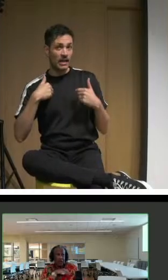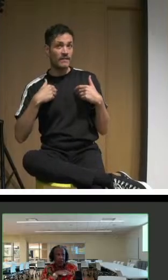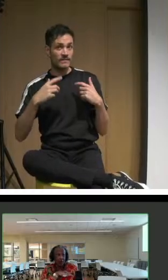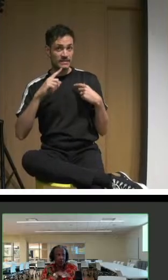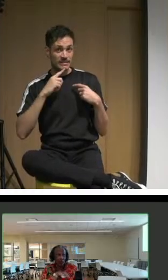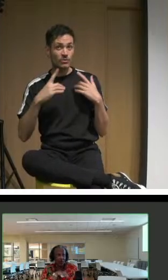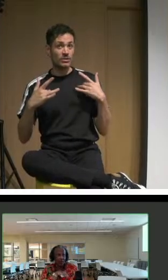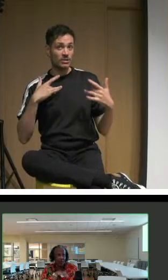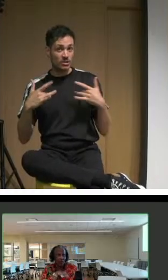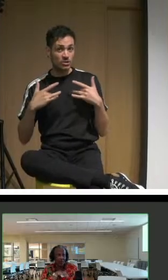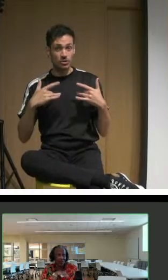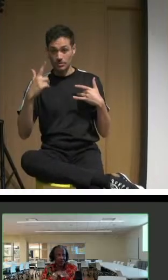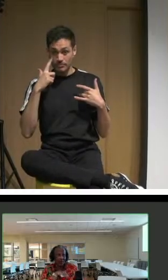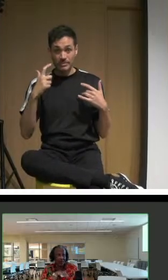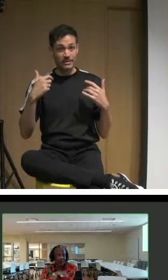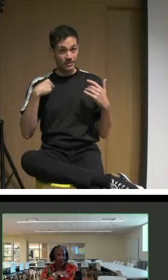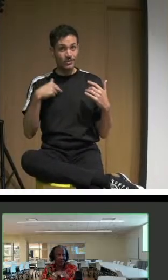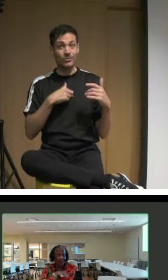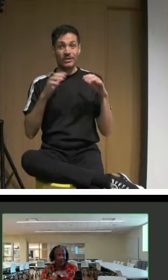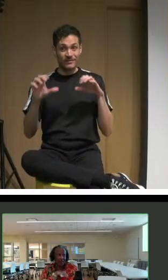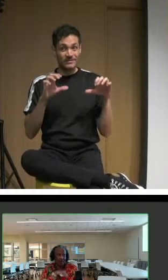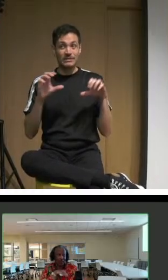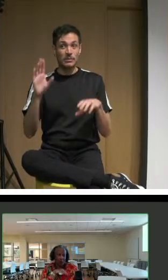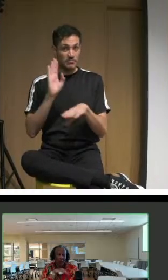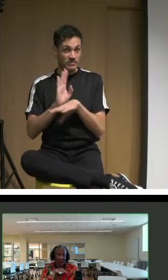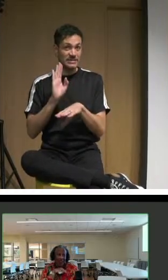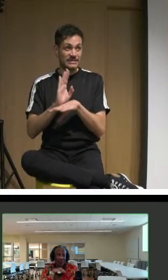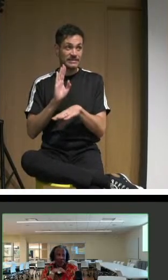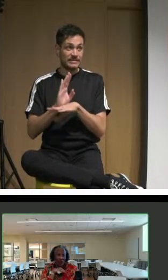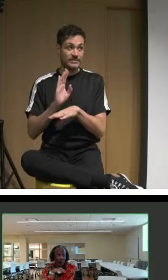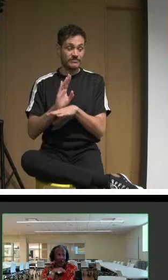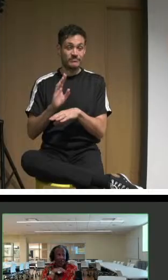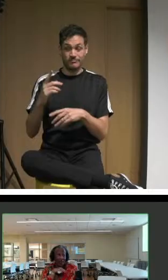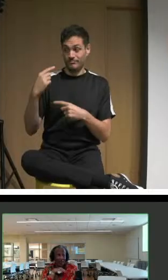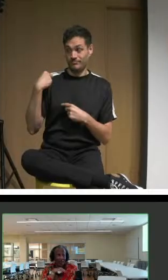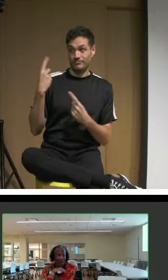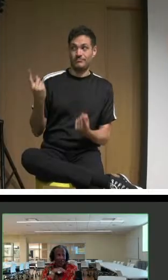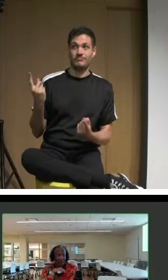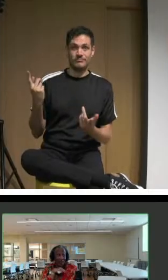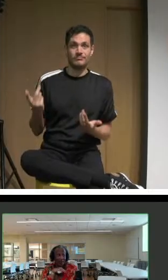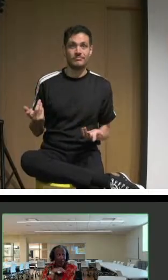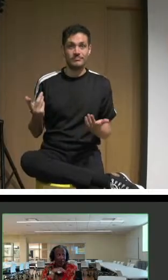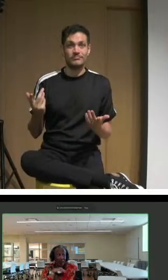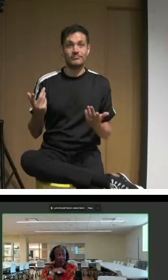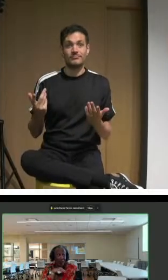we've conducted business, and the way I hear it, the way I see it,